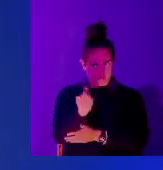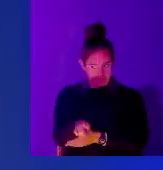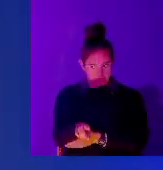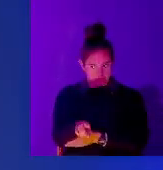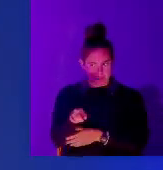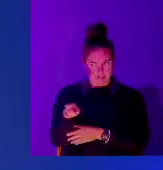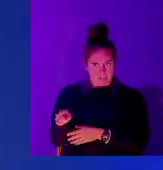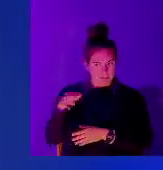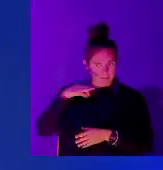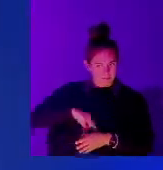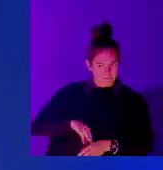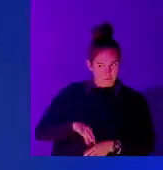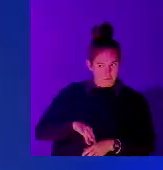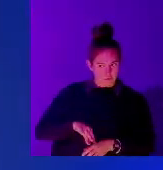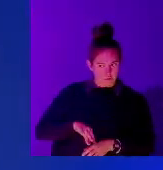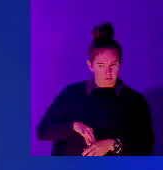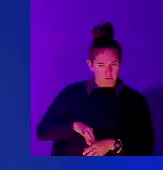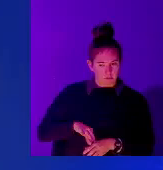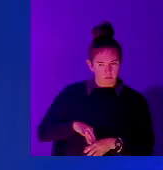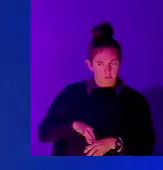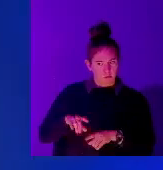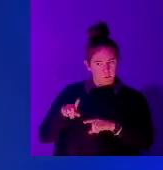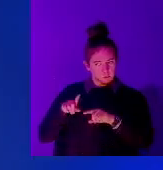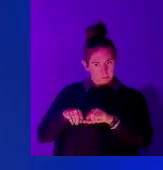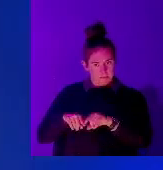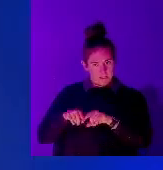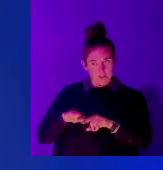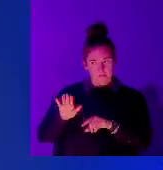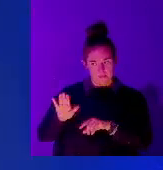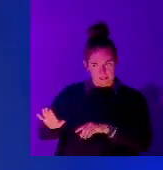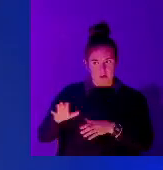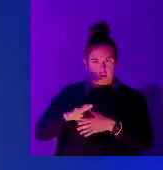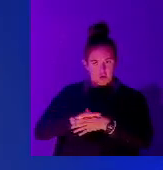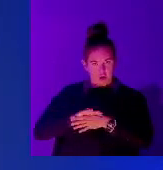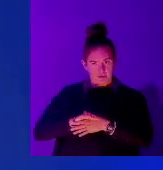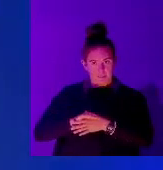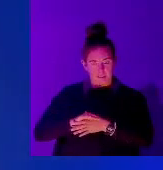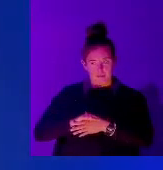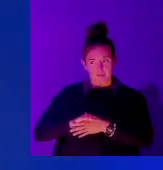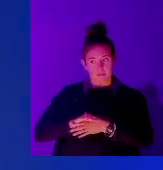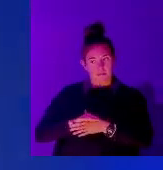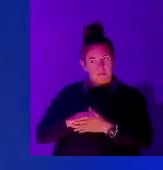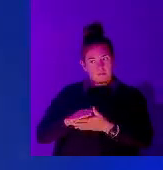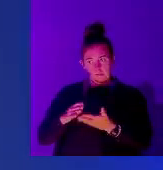on their content to augment our biblical understanding.